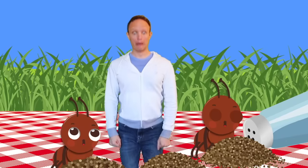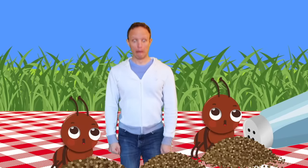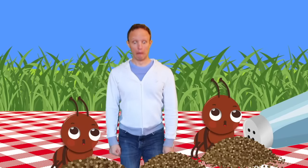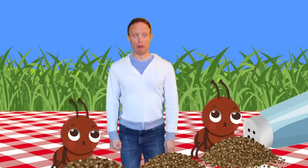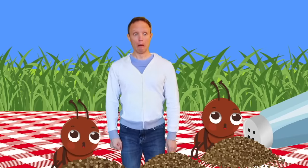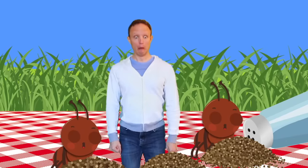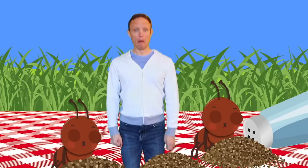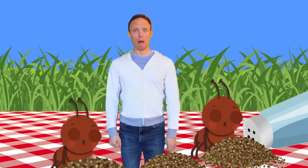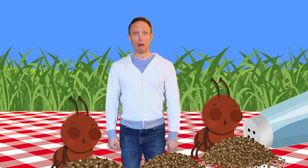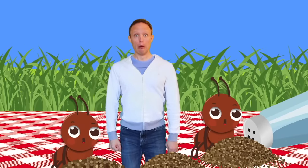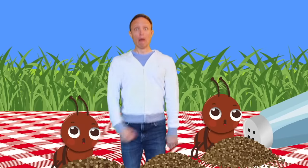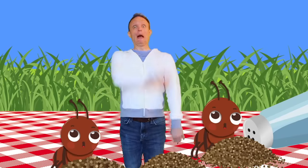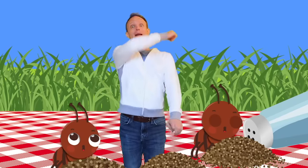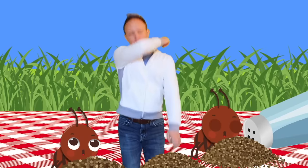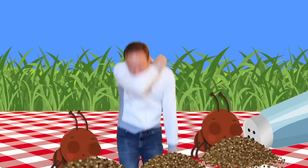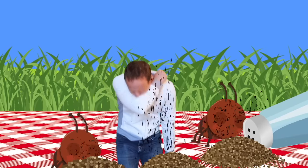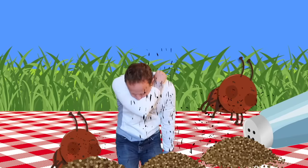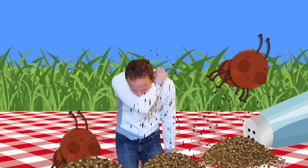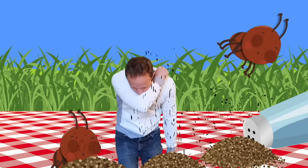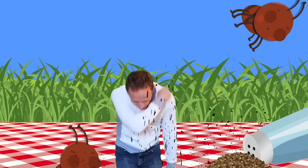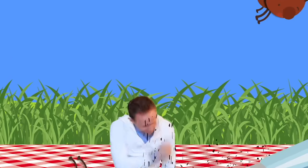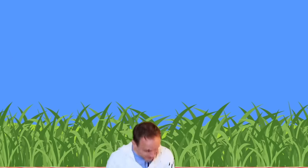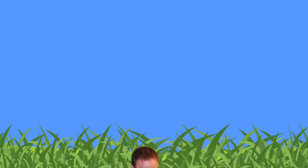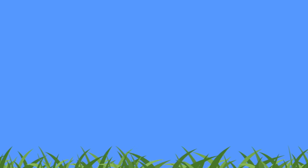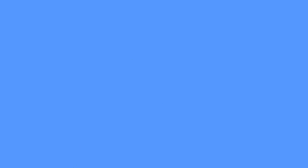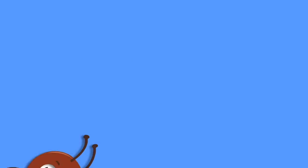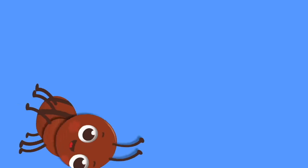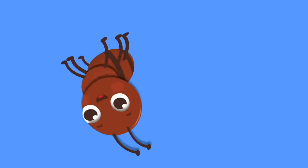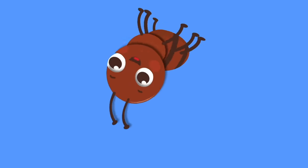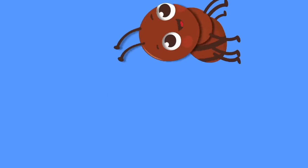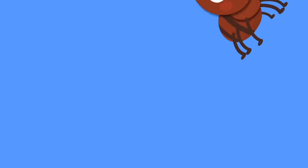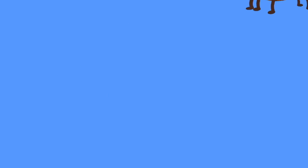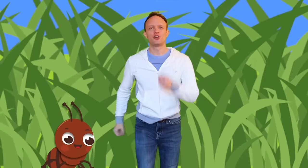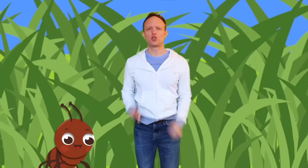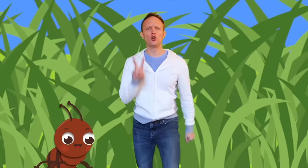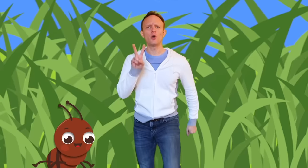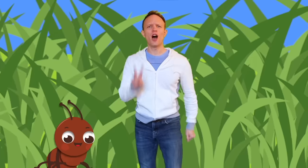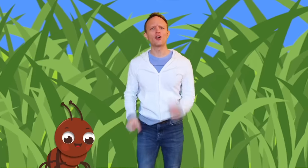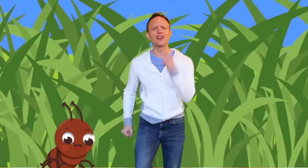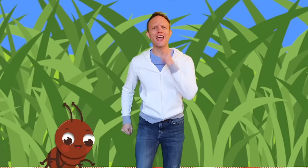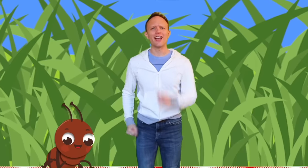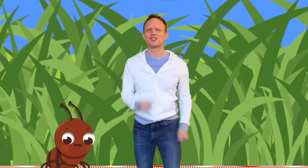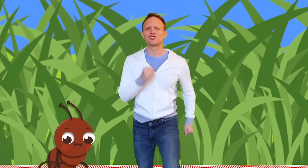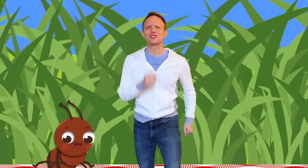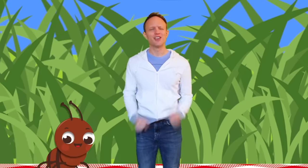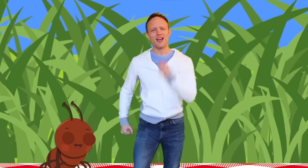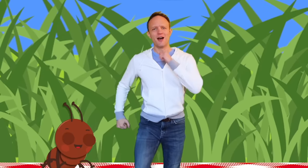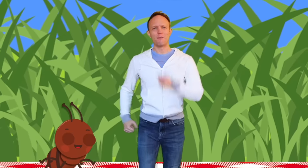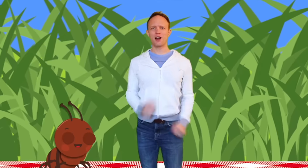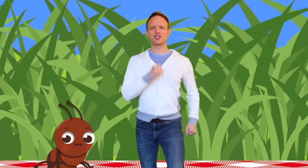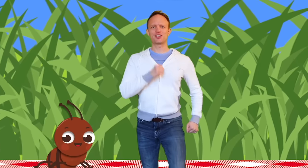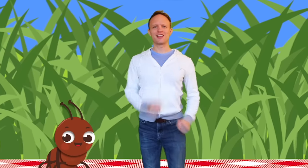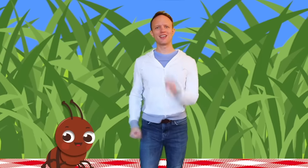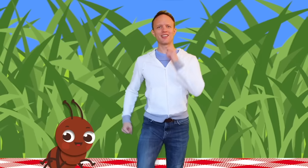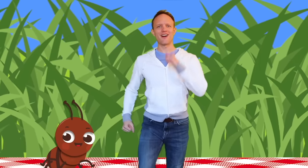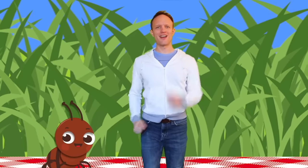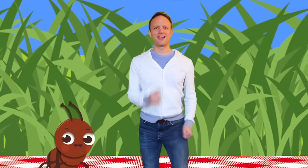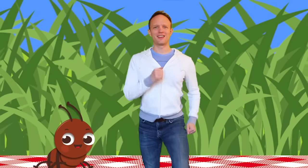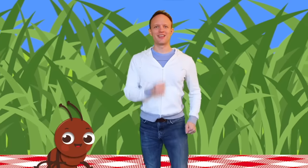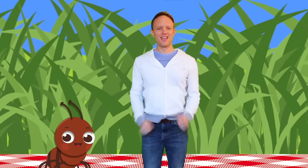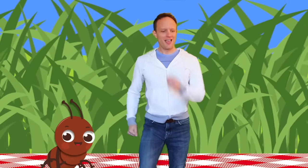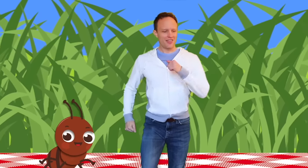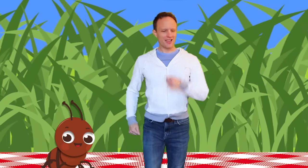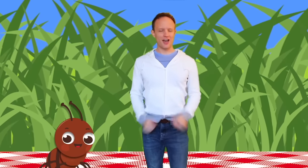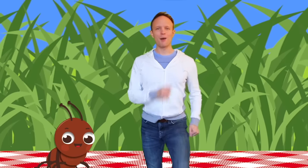mistake. Oh, oh, oh! Mm. 2 hungry ants marching in a